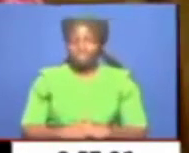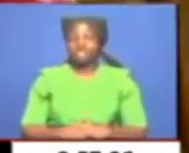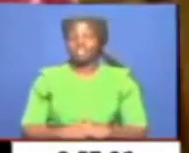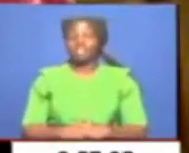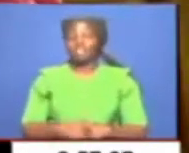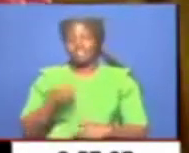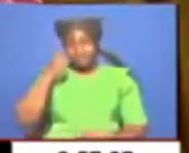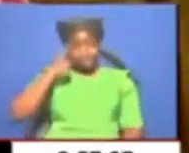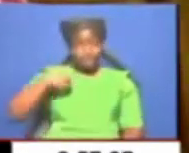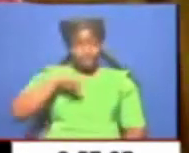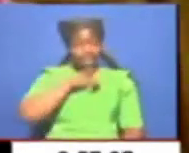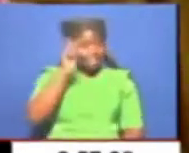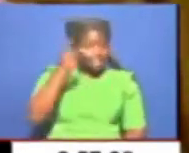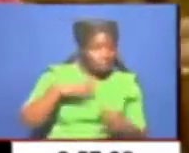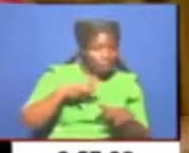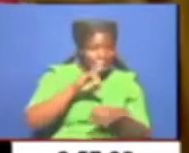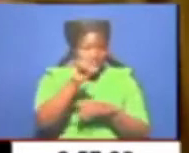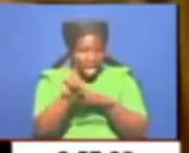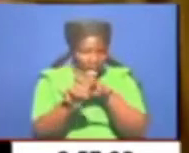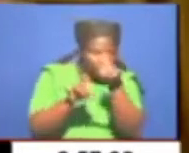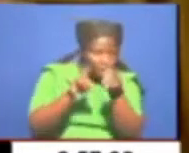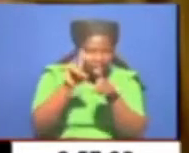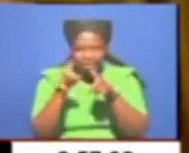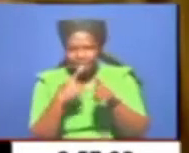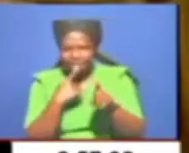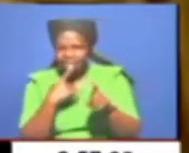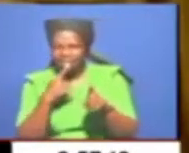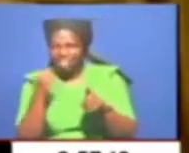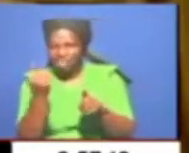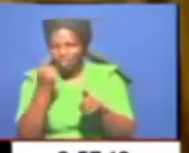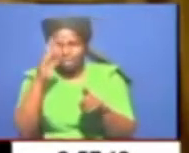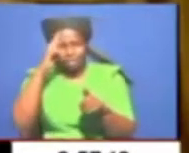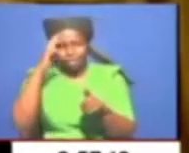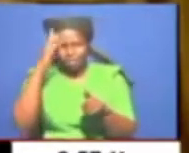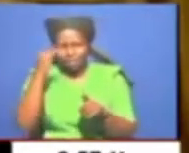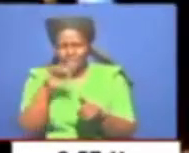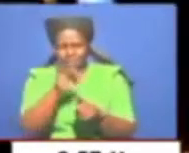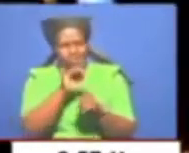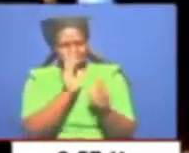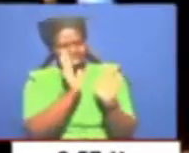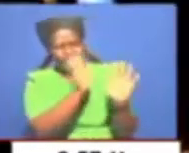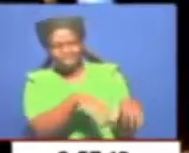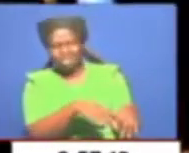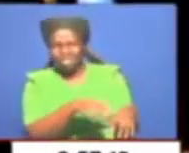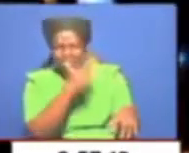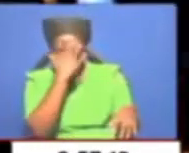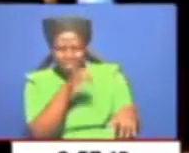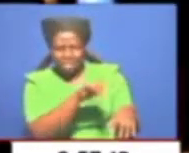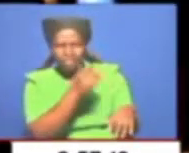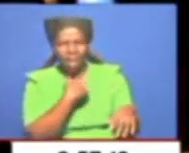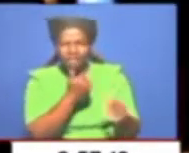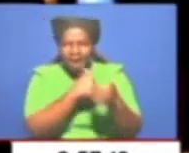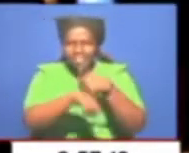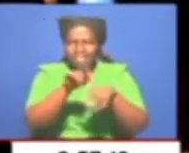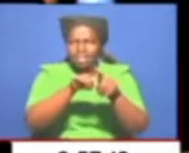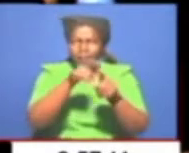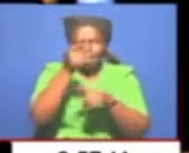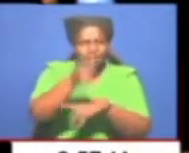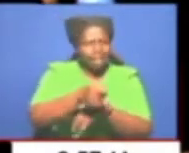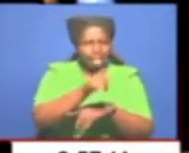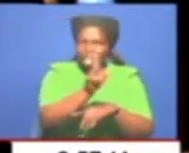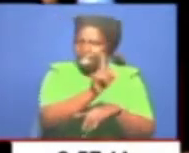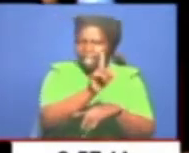citizens speculating, we say the only reason why they were left out was not because of their inability to act as judges, but it was simply because they came